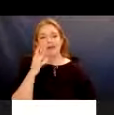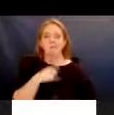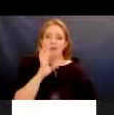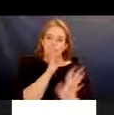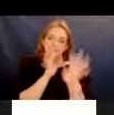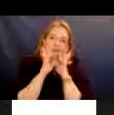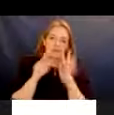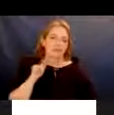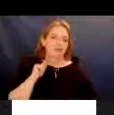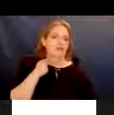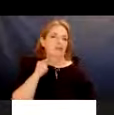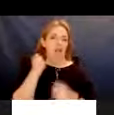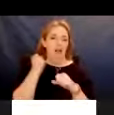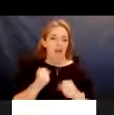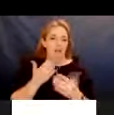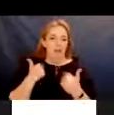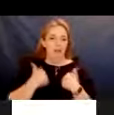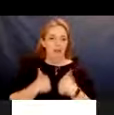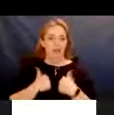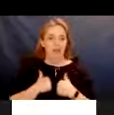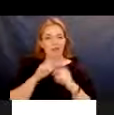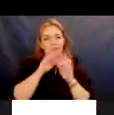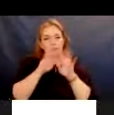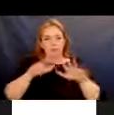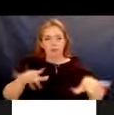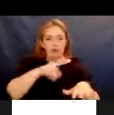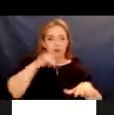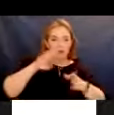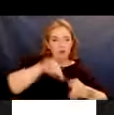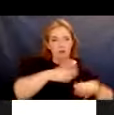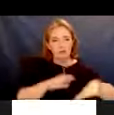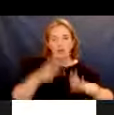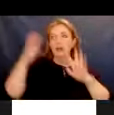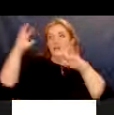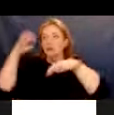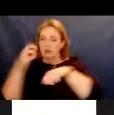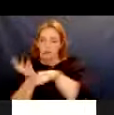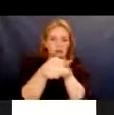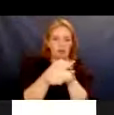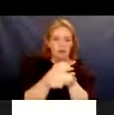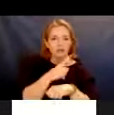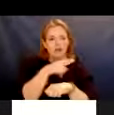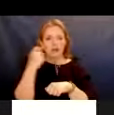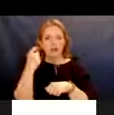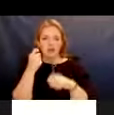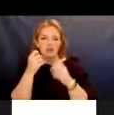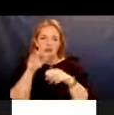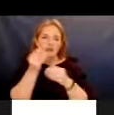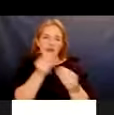bats. Sprawl, dry creeks, dry quills, sprawl, dry feed, dry clay, dry small, petty